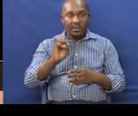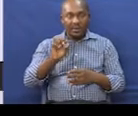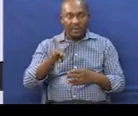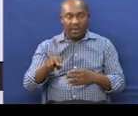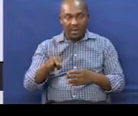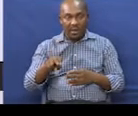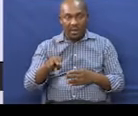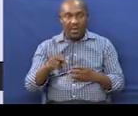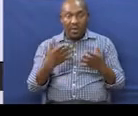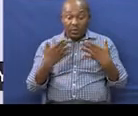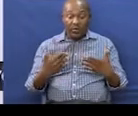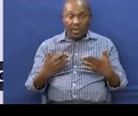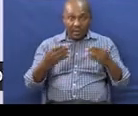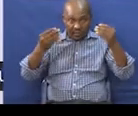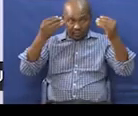test.